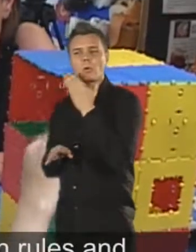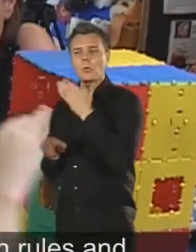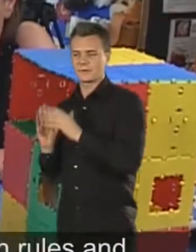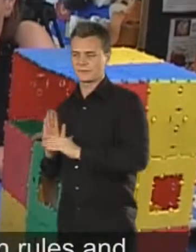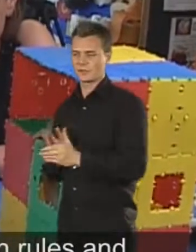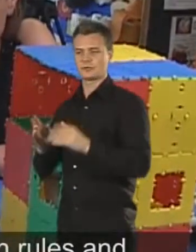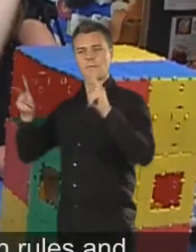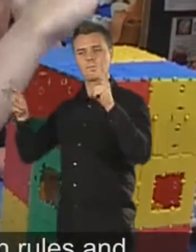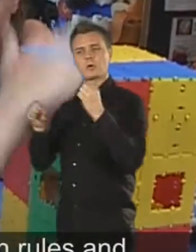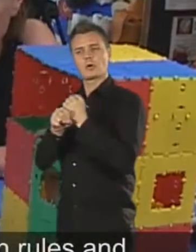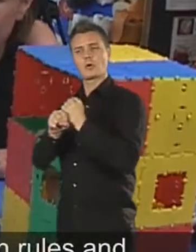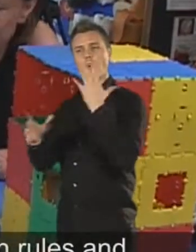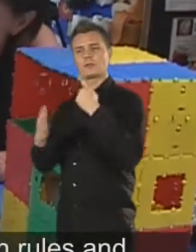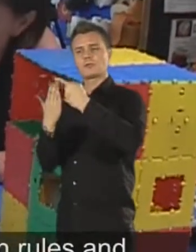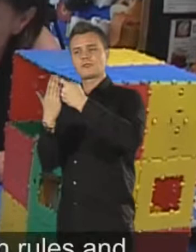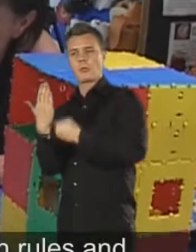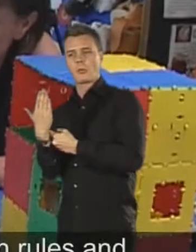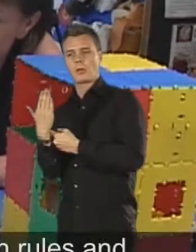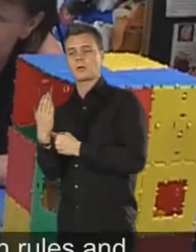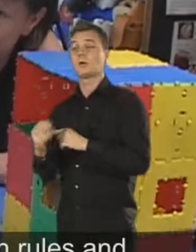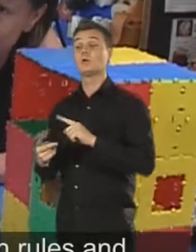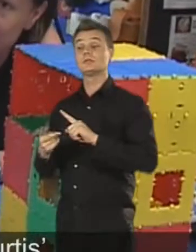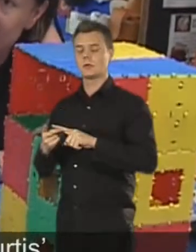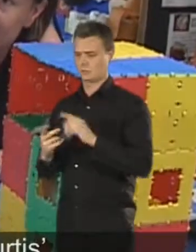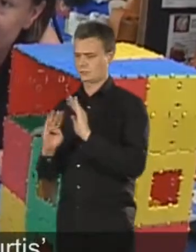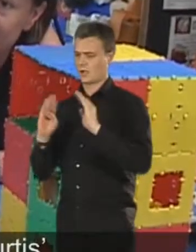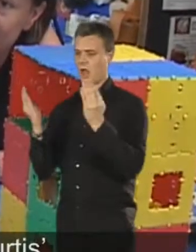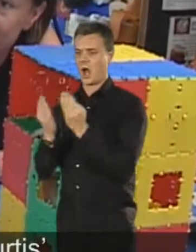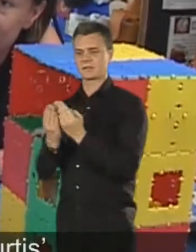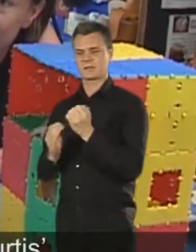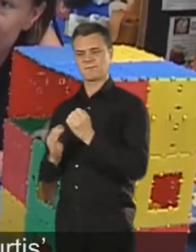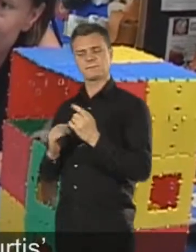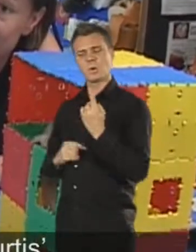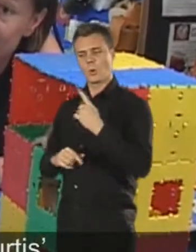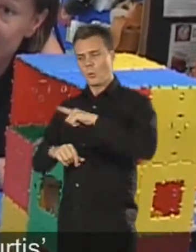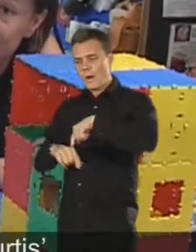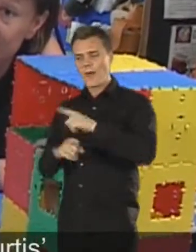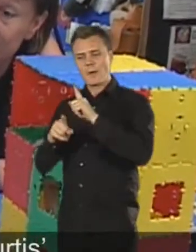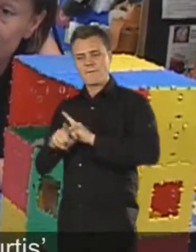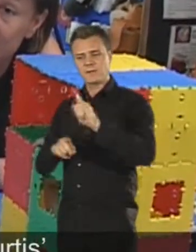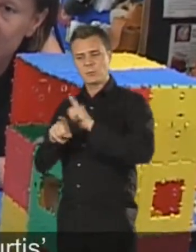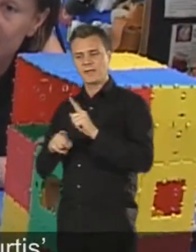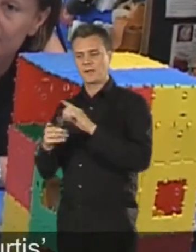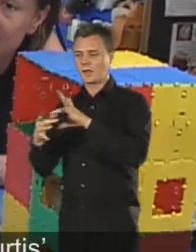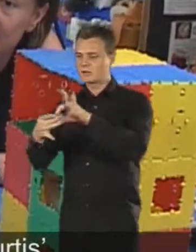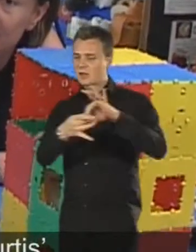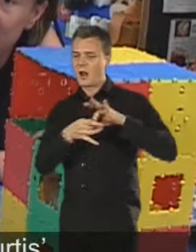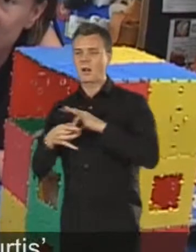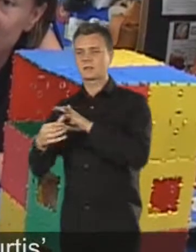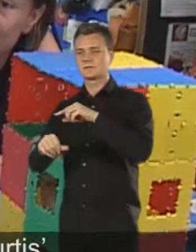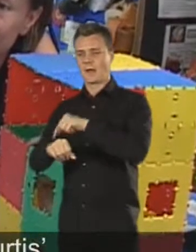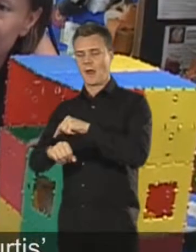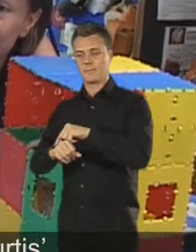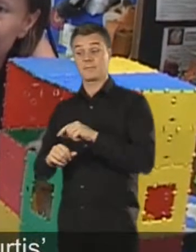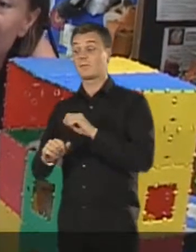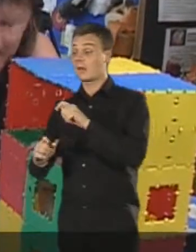golden rules, and within his class, the introduction of 1 hour every week as circle time. Here, Curtis's comments have